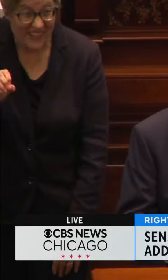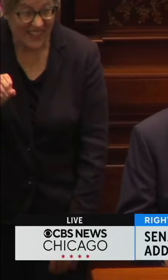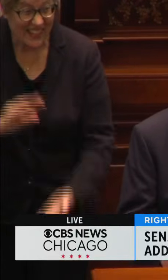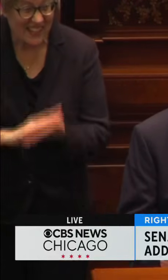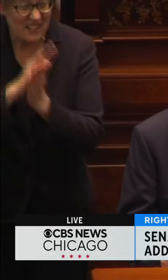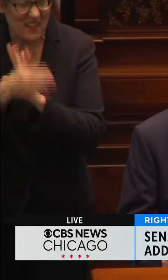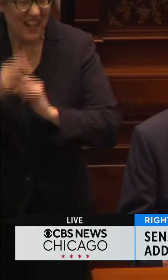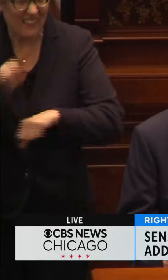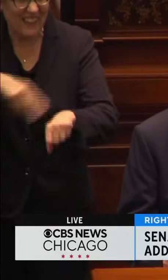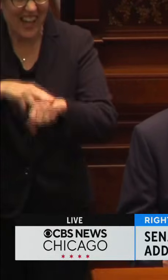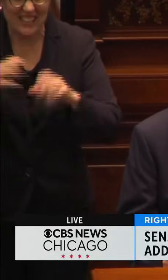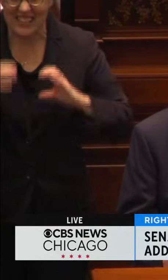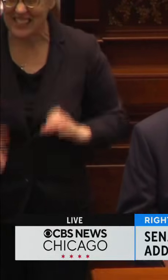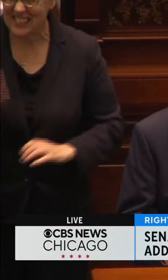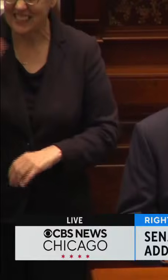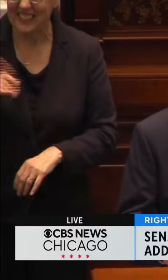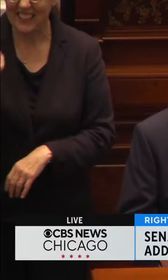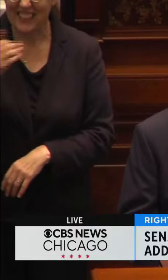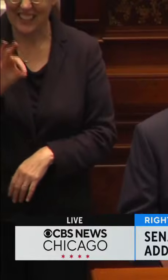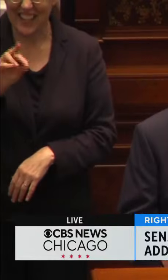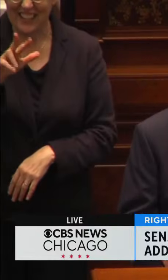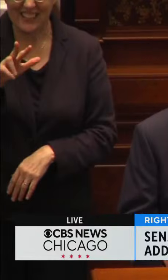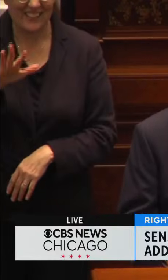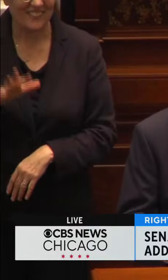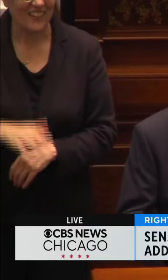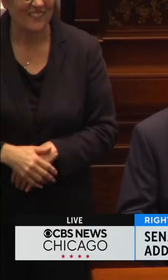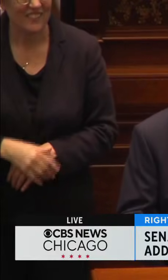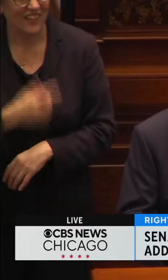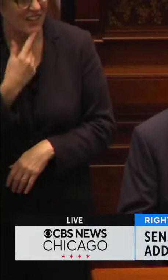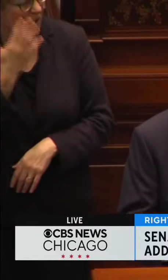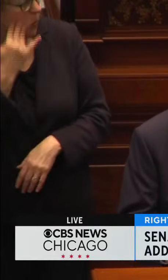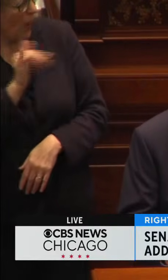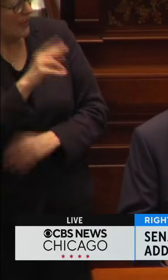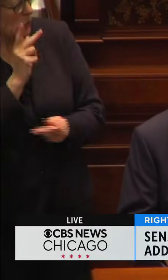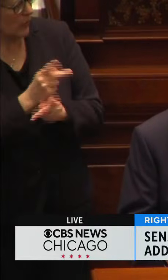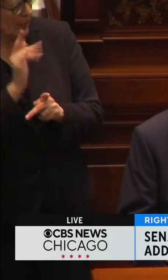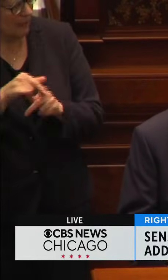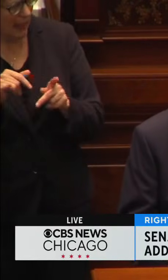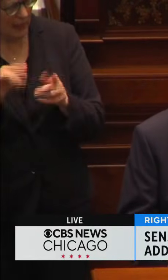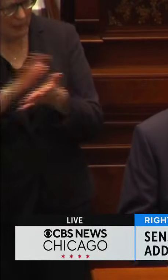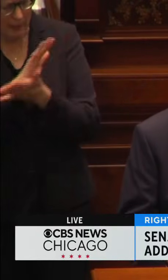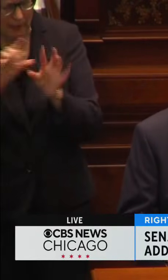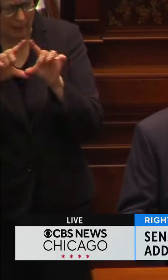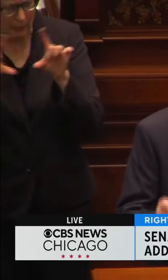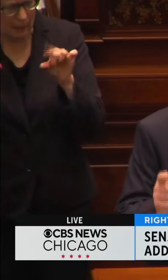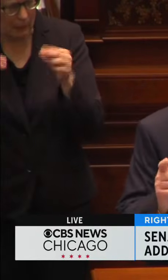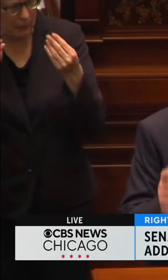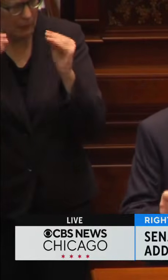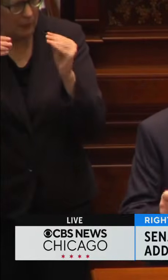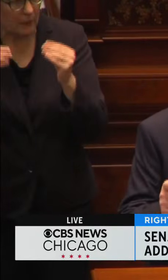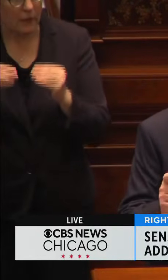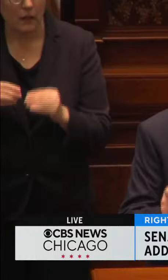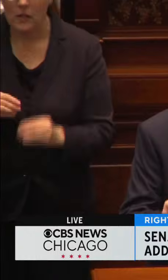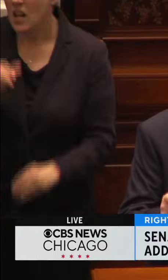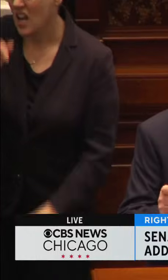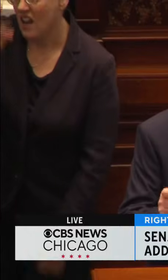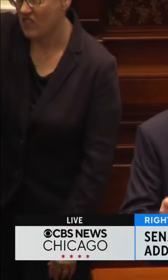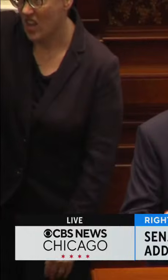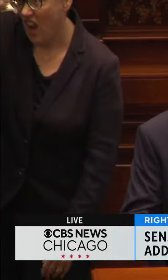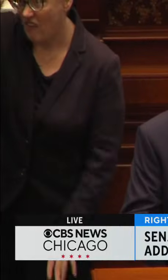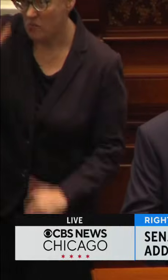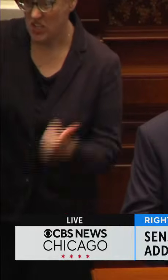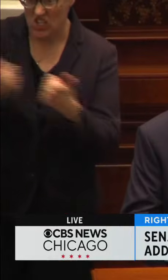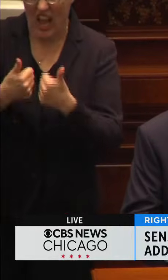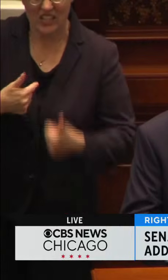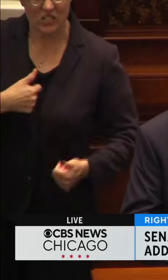in 1935. And I said to her, why did you keep this? And she said, if the government ever